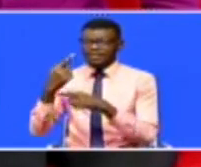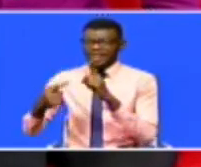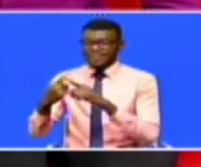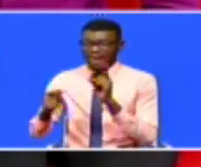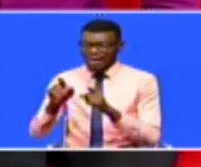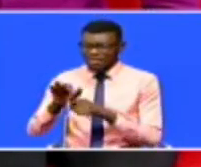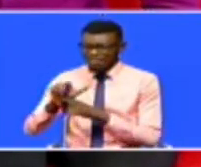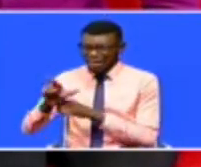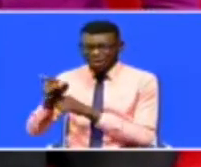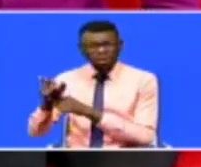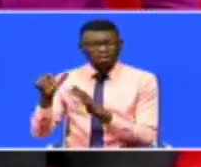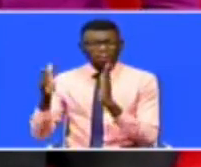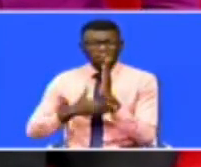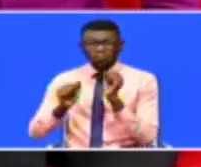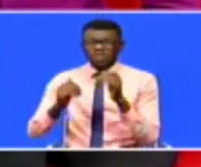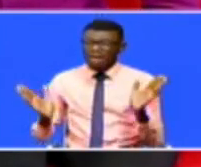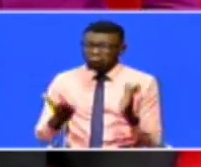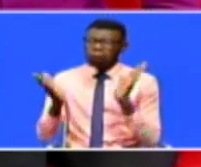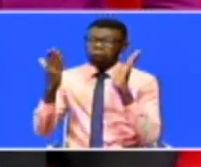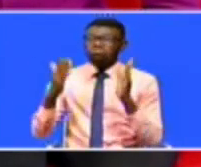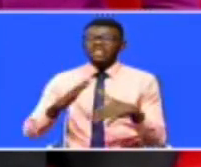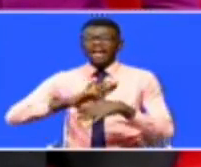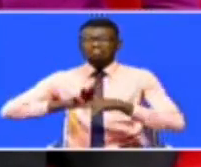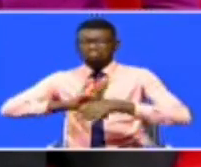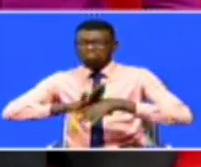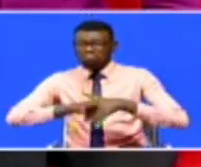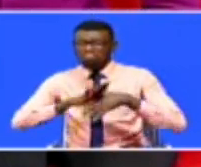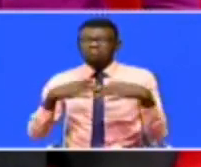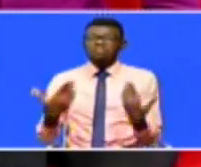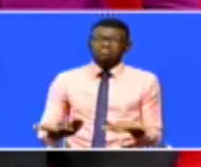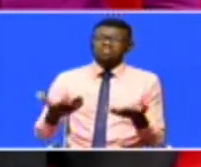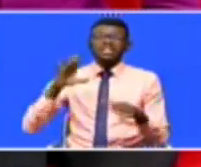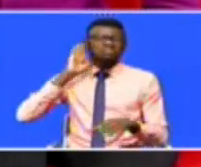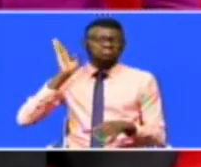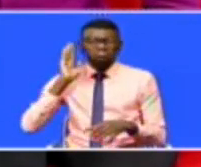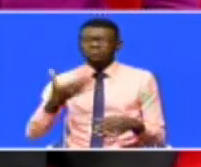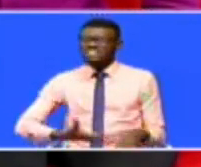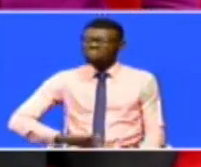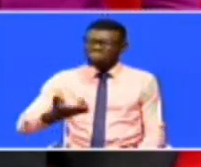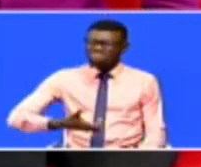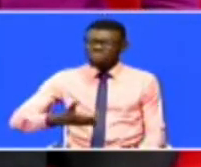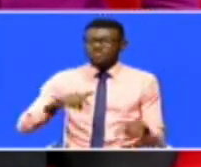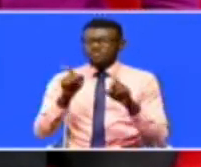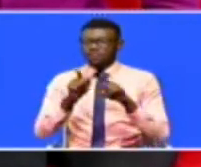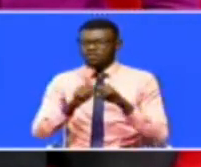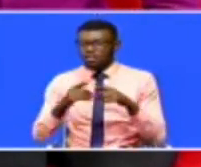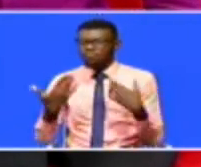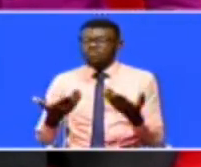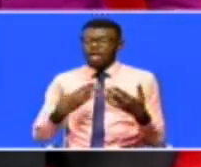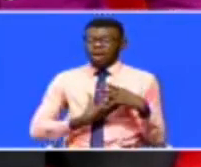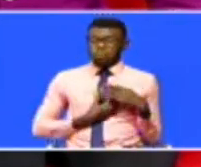may encourage lesbianism, homosexuality, masturbation, and runaway abortion. Patrick Amimo reports.